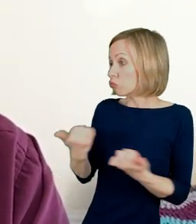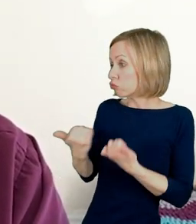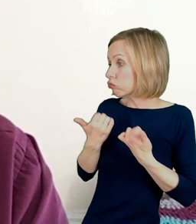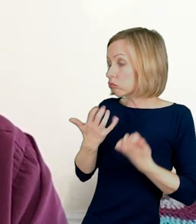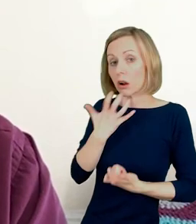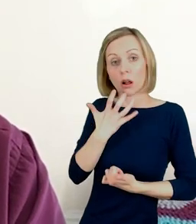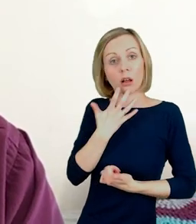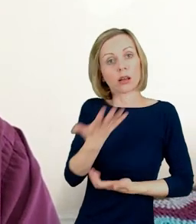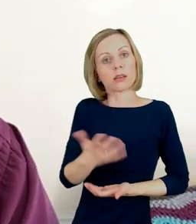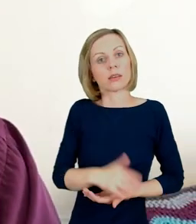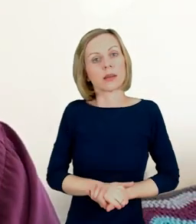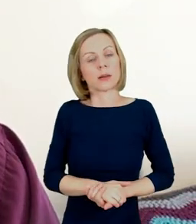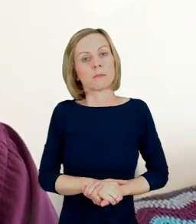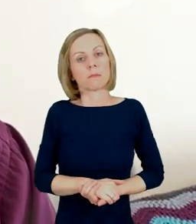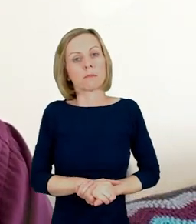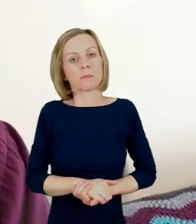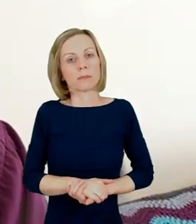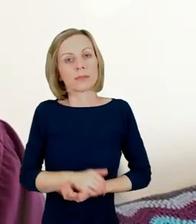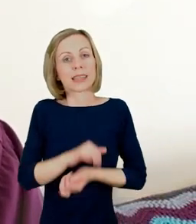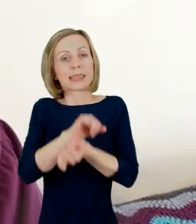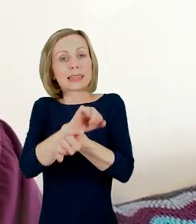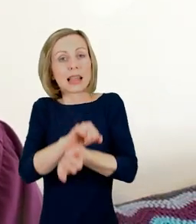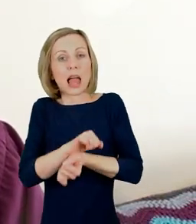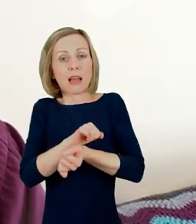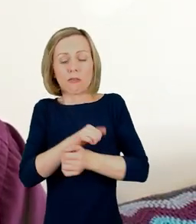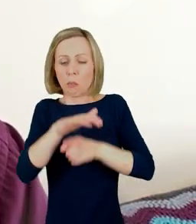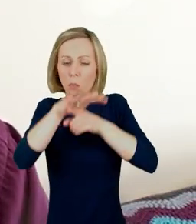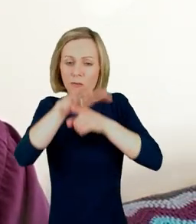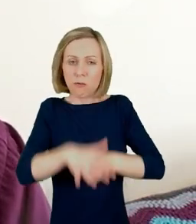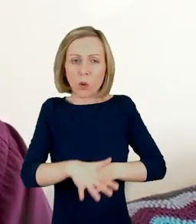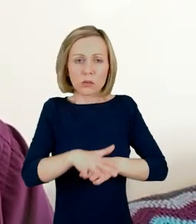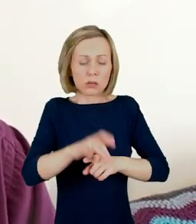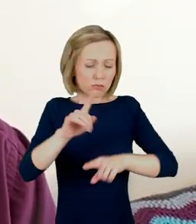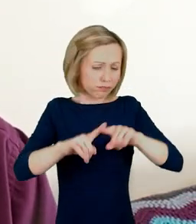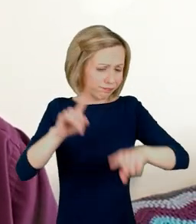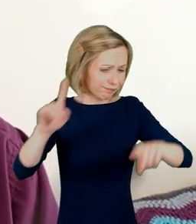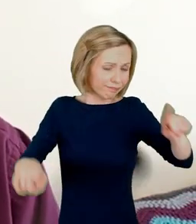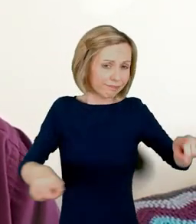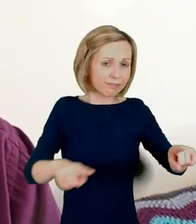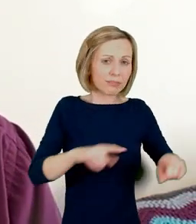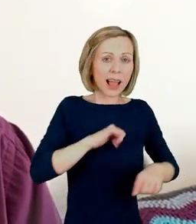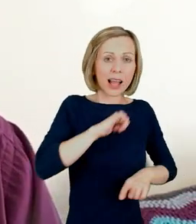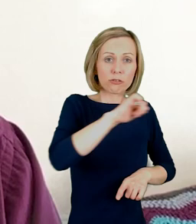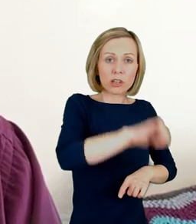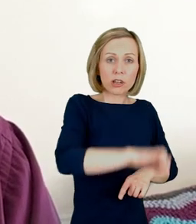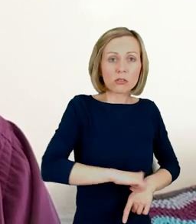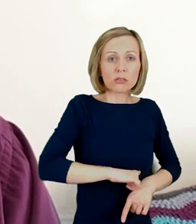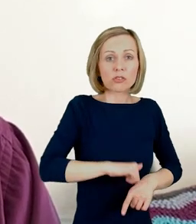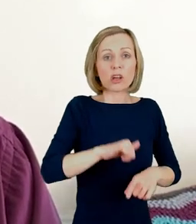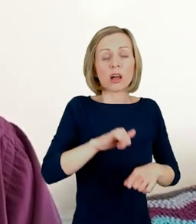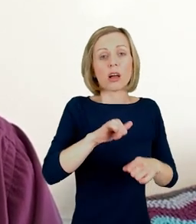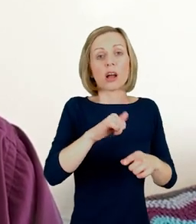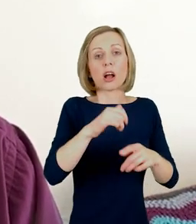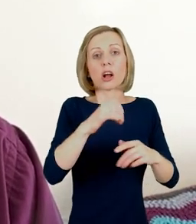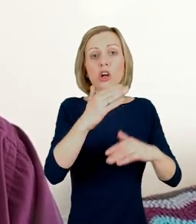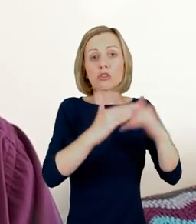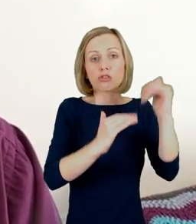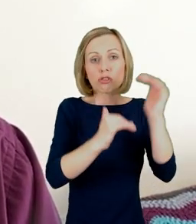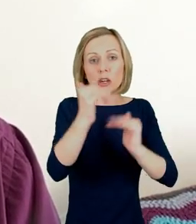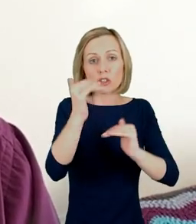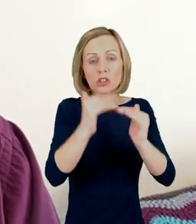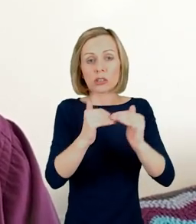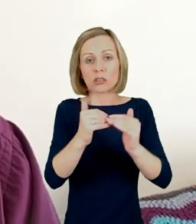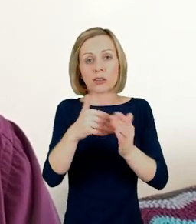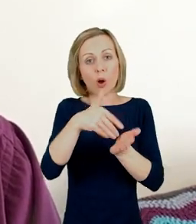readily. Slaves are forced into agriculture, construction, hospitality,